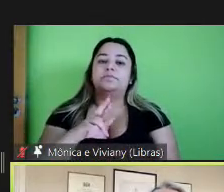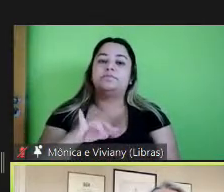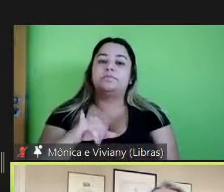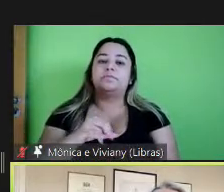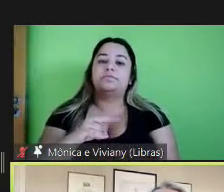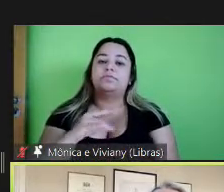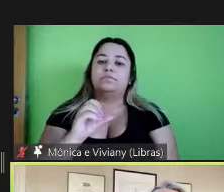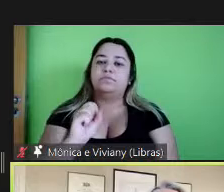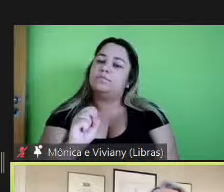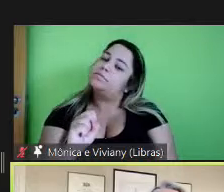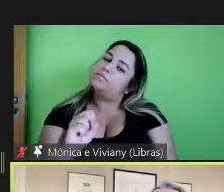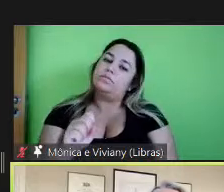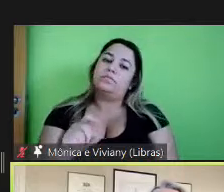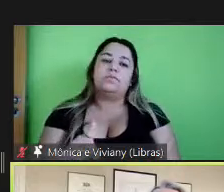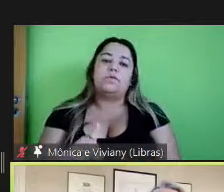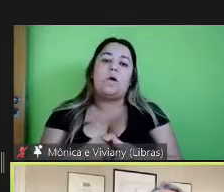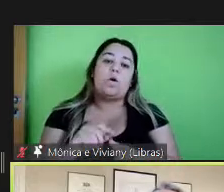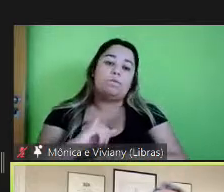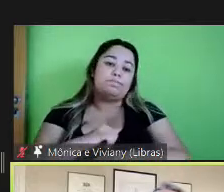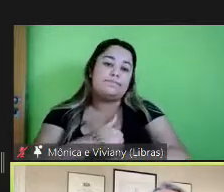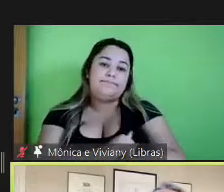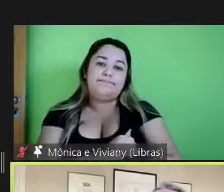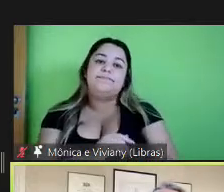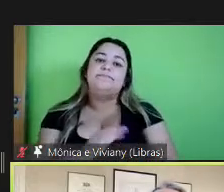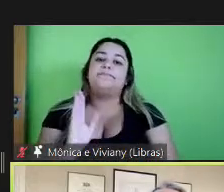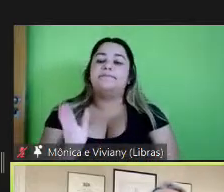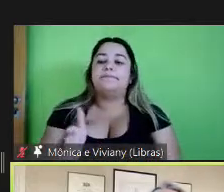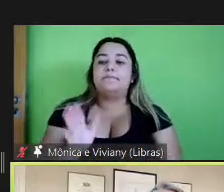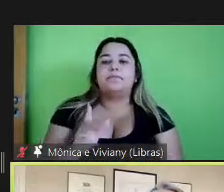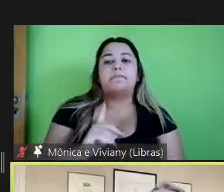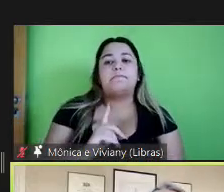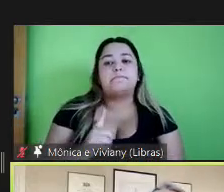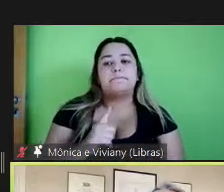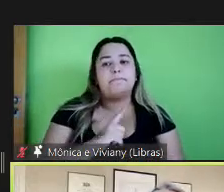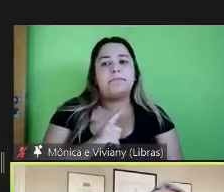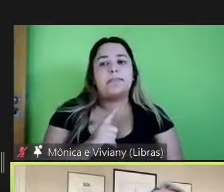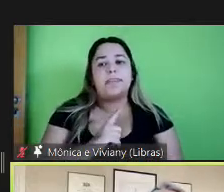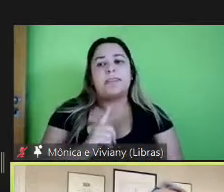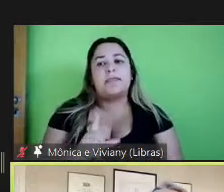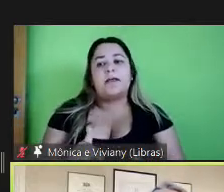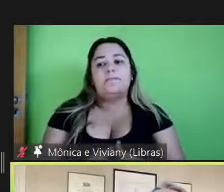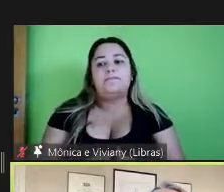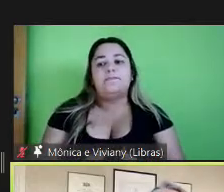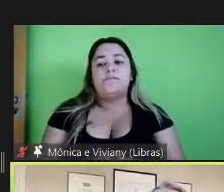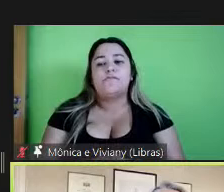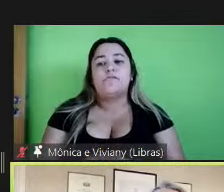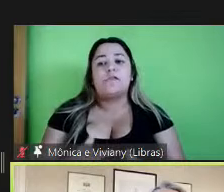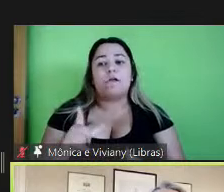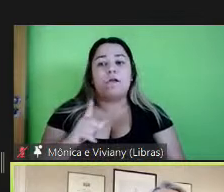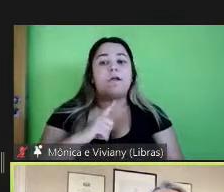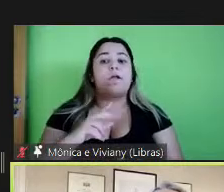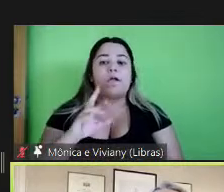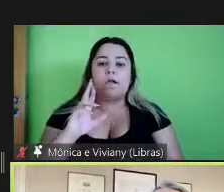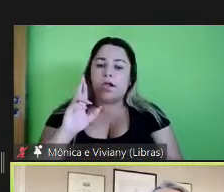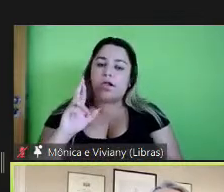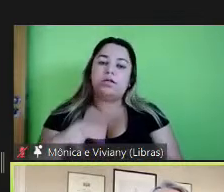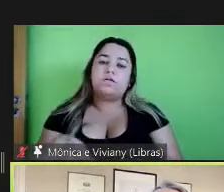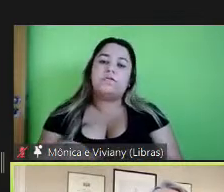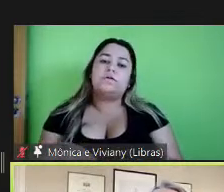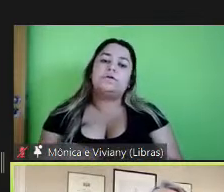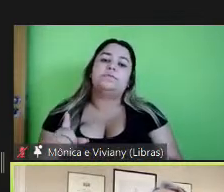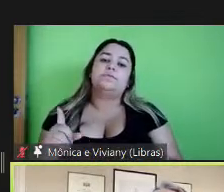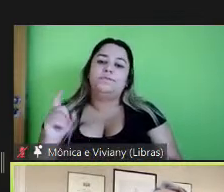undertaking healthy behaviors, and there are so many reasons why someone might struggle with weight management. We should be looking for the drivers